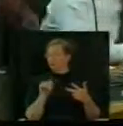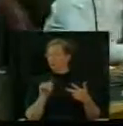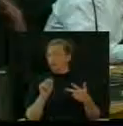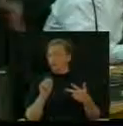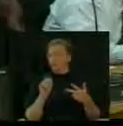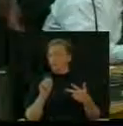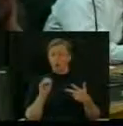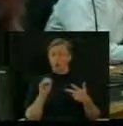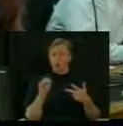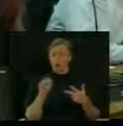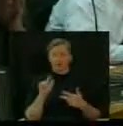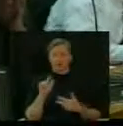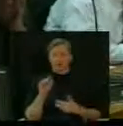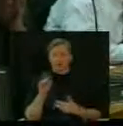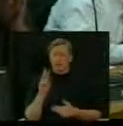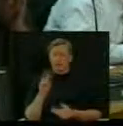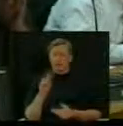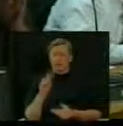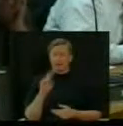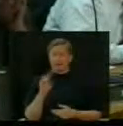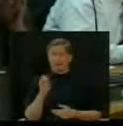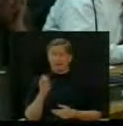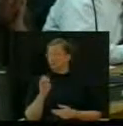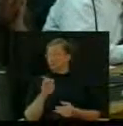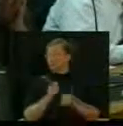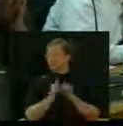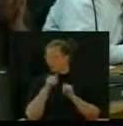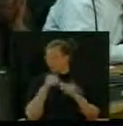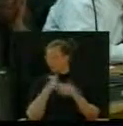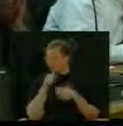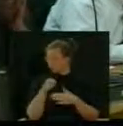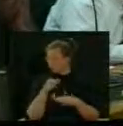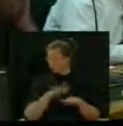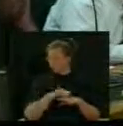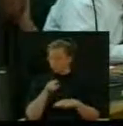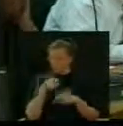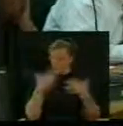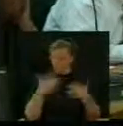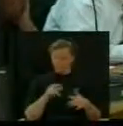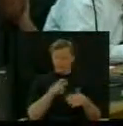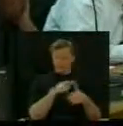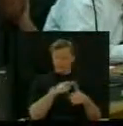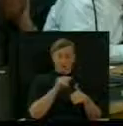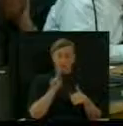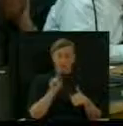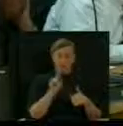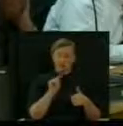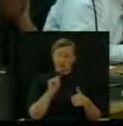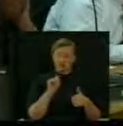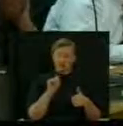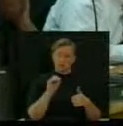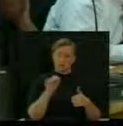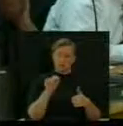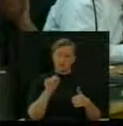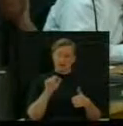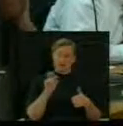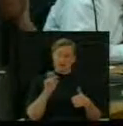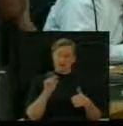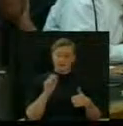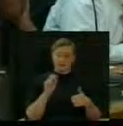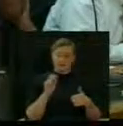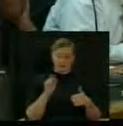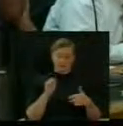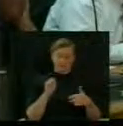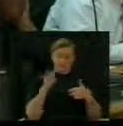So, Mr. Walls, did he? Oh, I see him now. How close are you